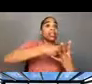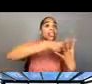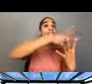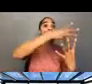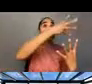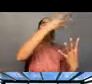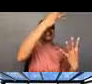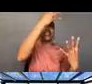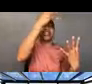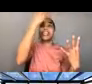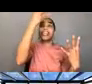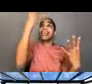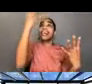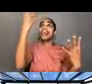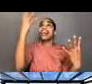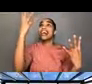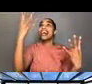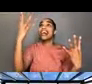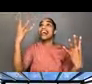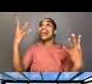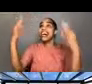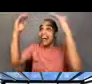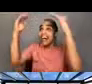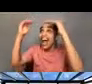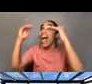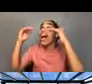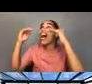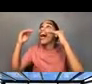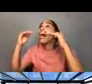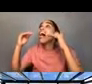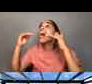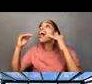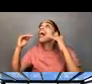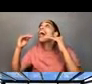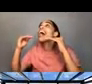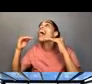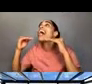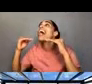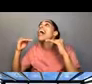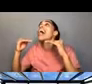Somewhere over